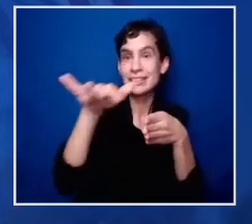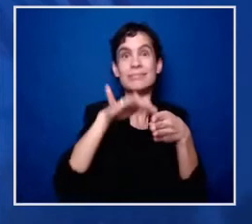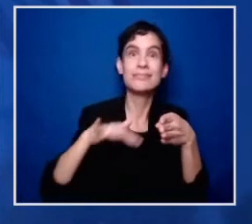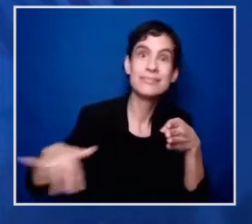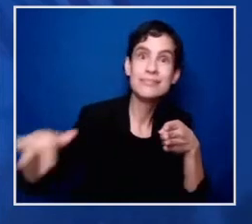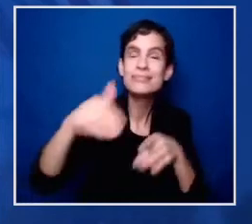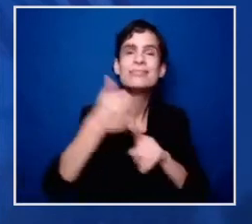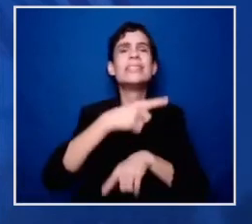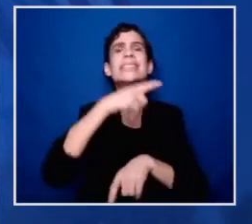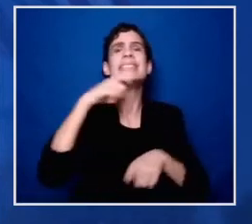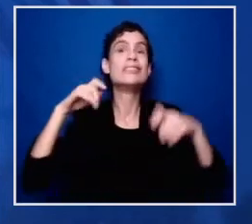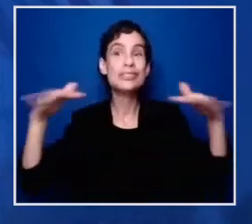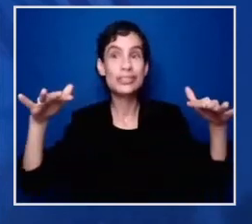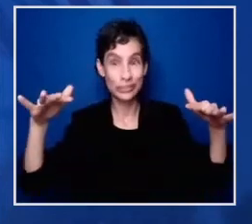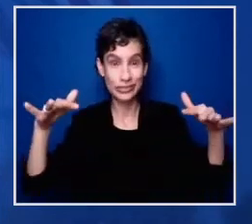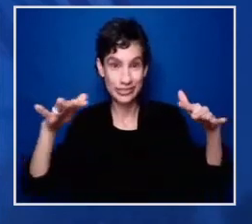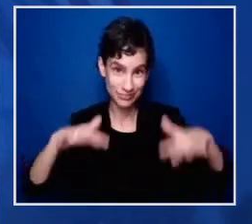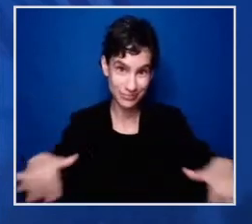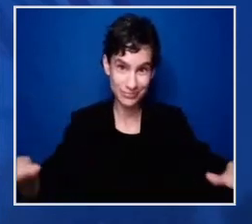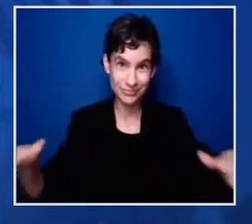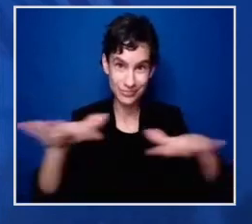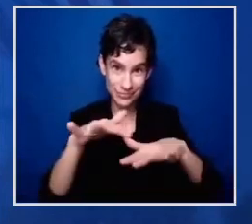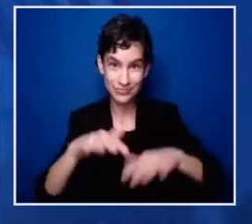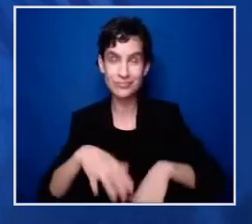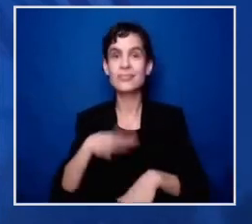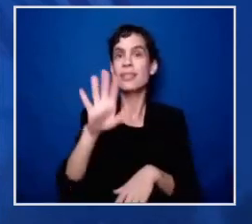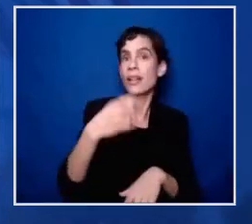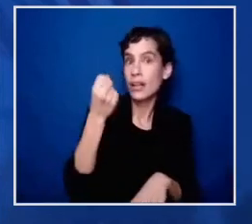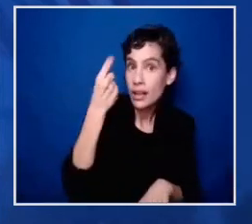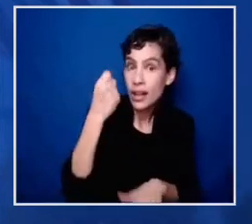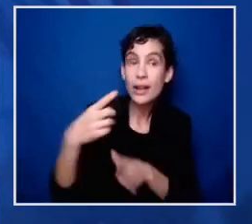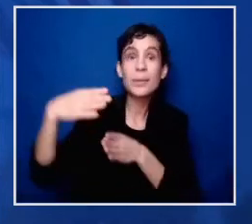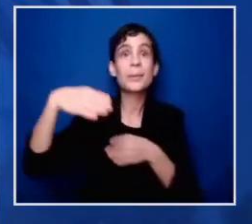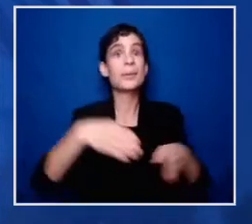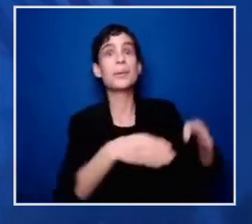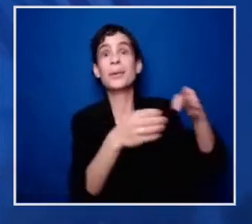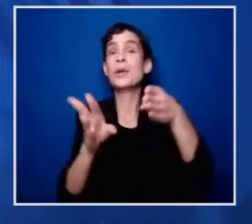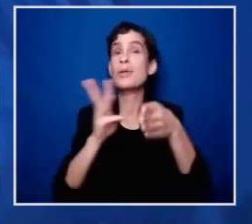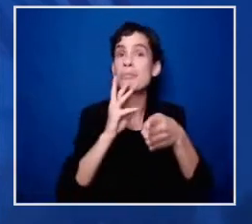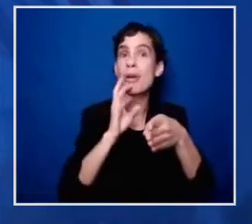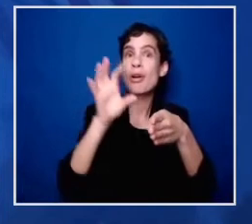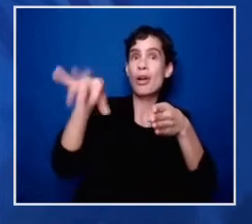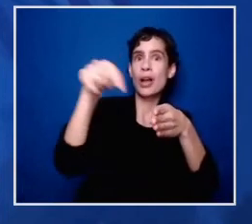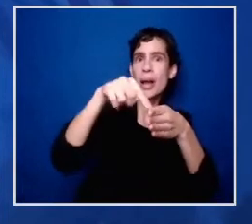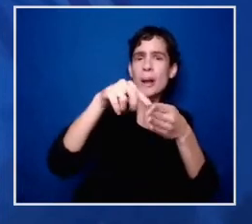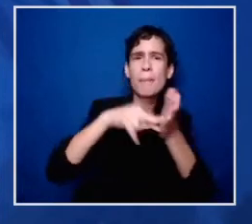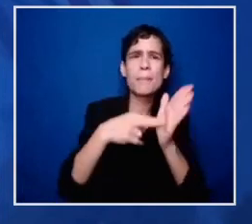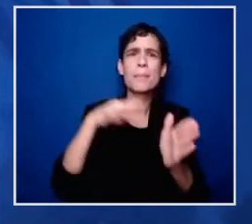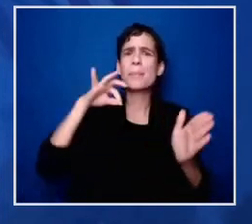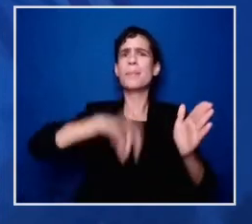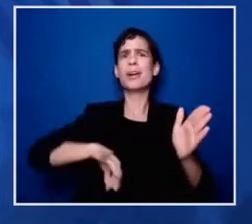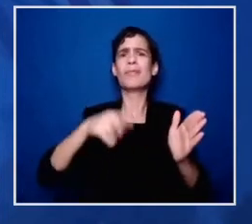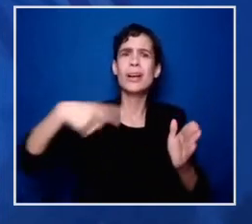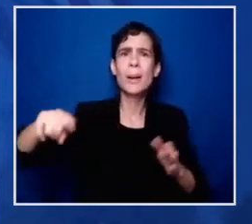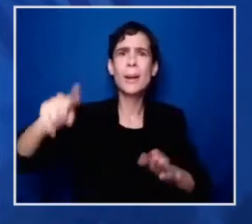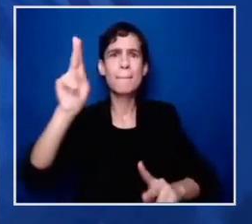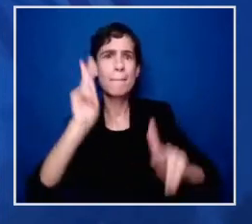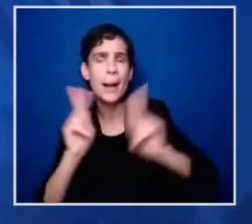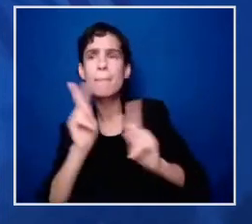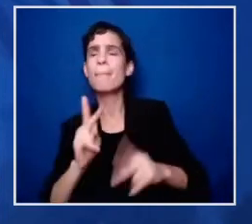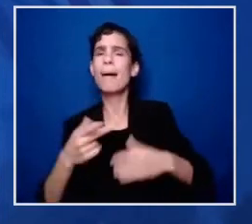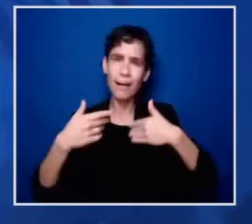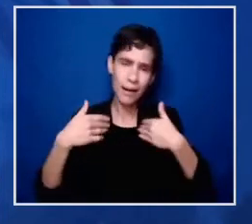creates corridors for plants, animals, and, of course, vegetation and crops. The main difference is that washes have surface